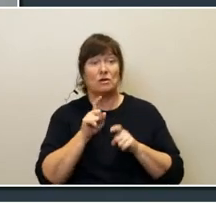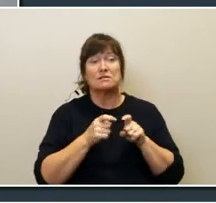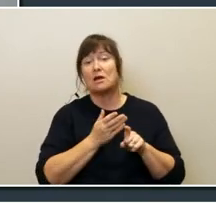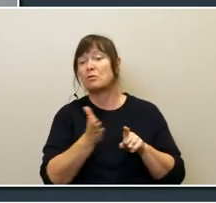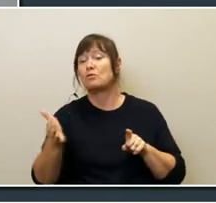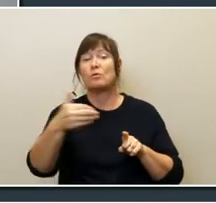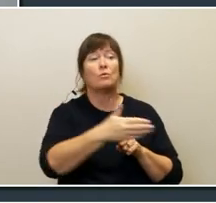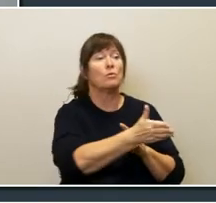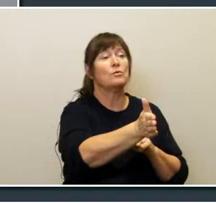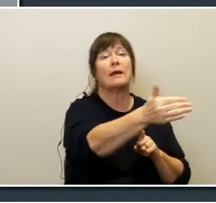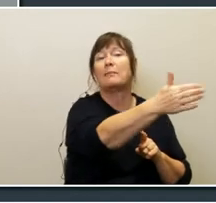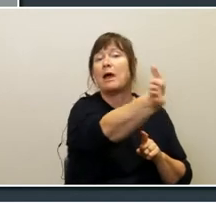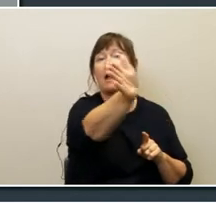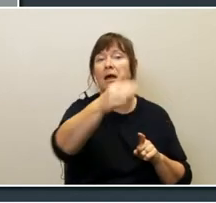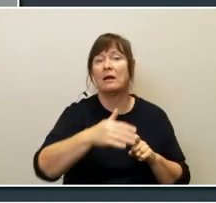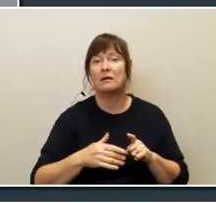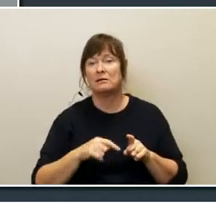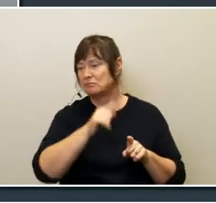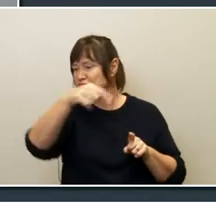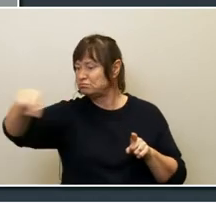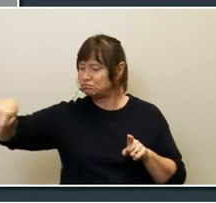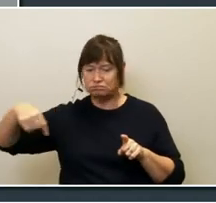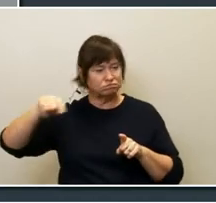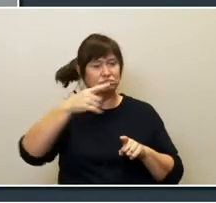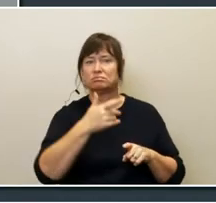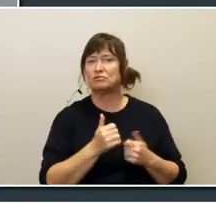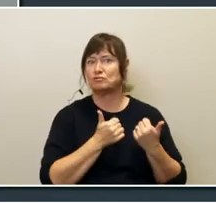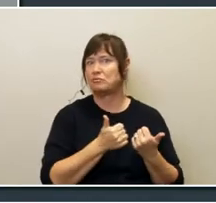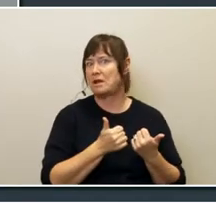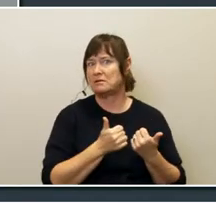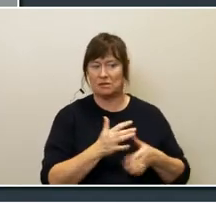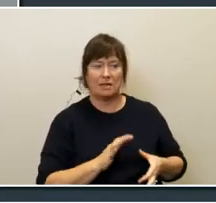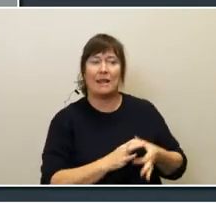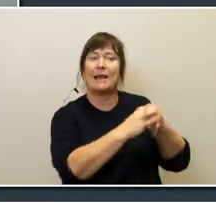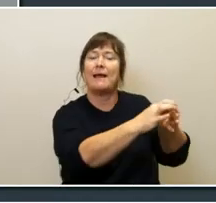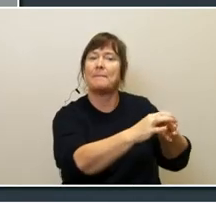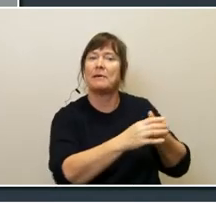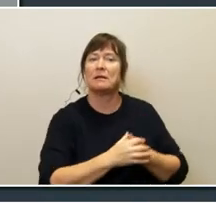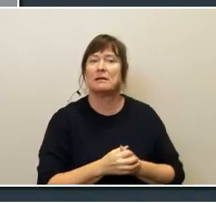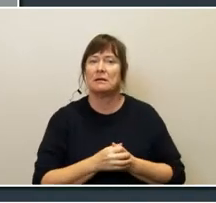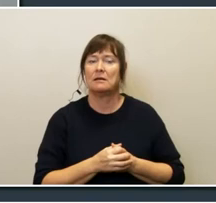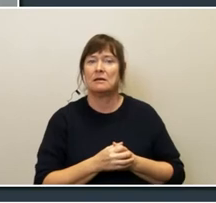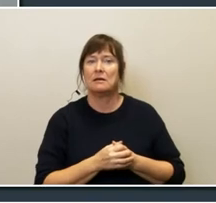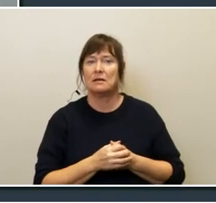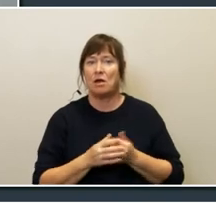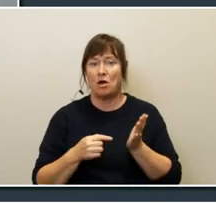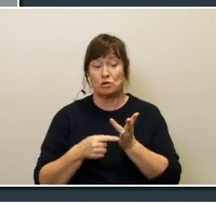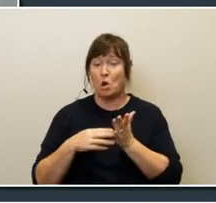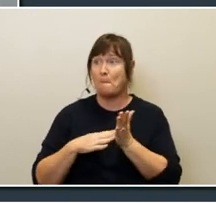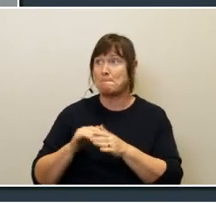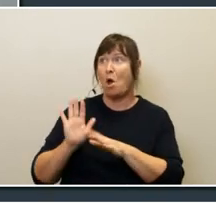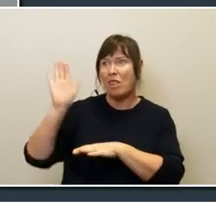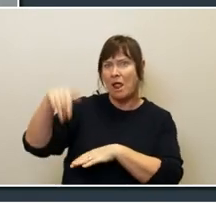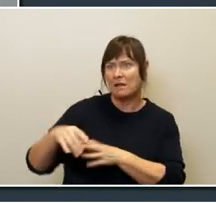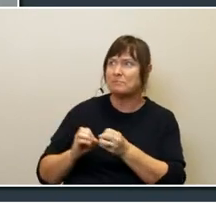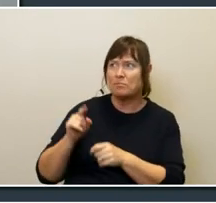without having to go on the road and worry about vehicles. So yeah, as Tom said, on the hill, that would be a good one to